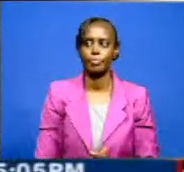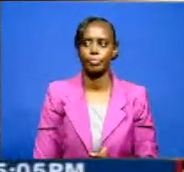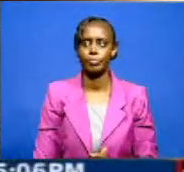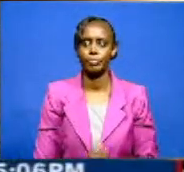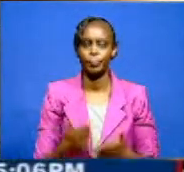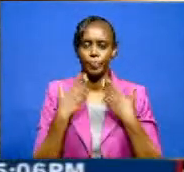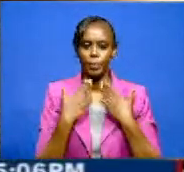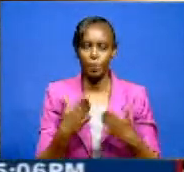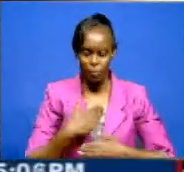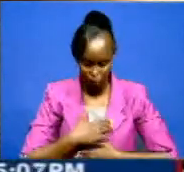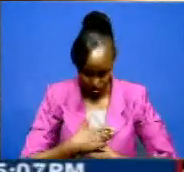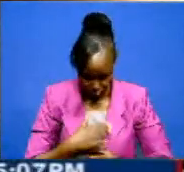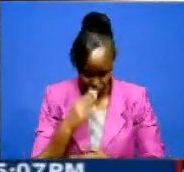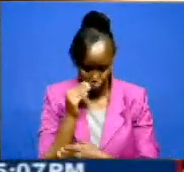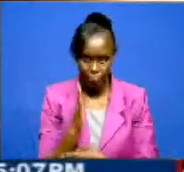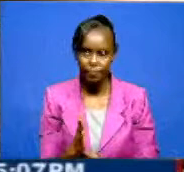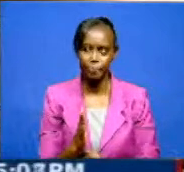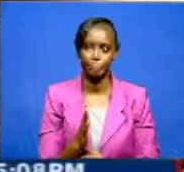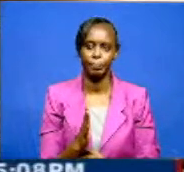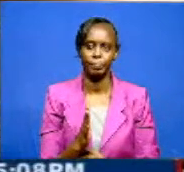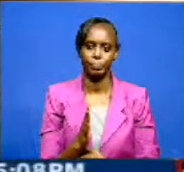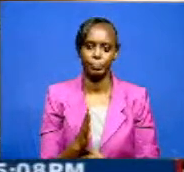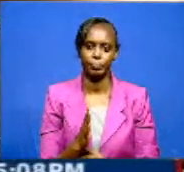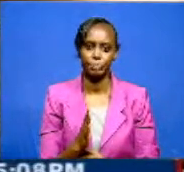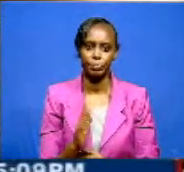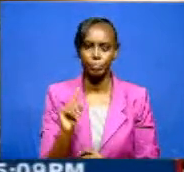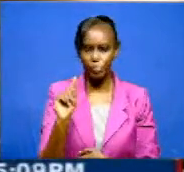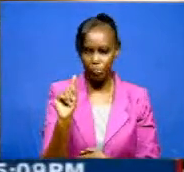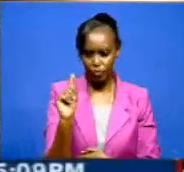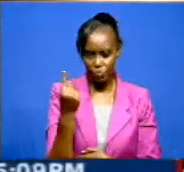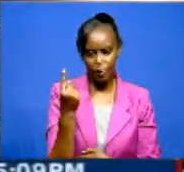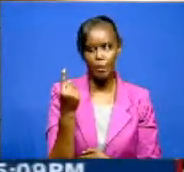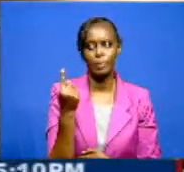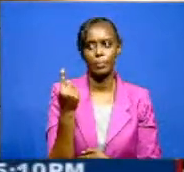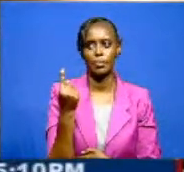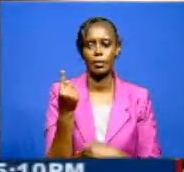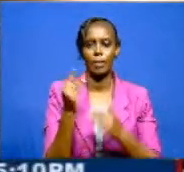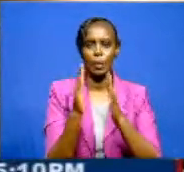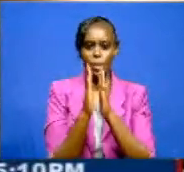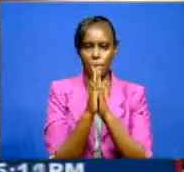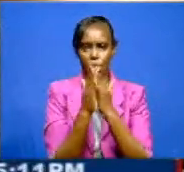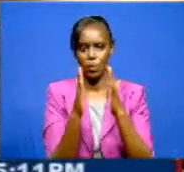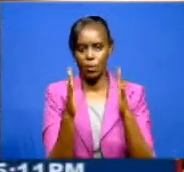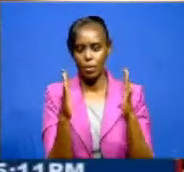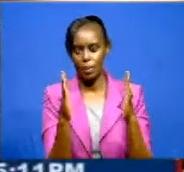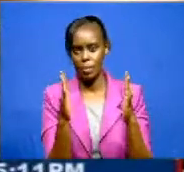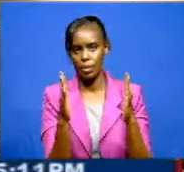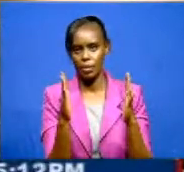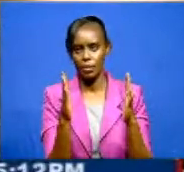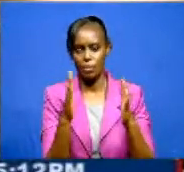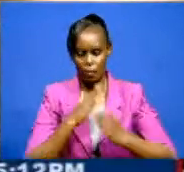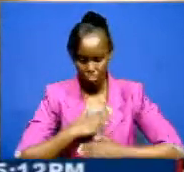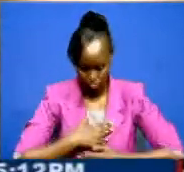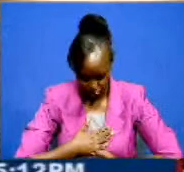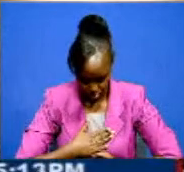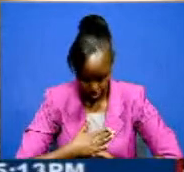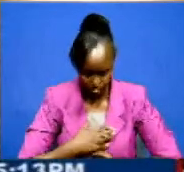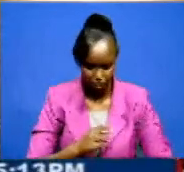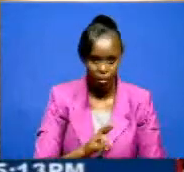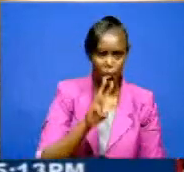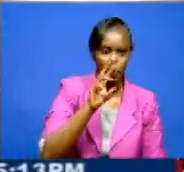Thank you, Mr. Speaker. Mr. Speaker, first I want to congratulate Senator Wambua